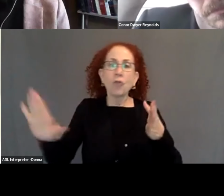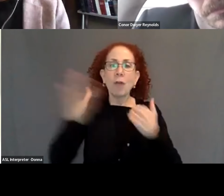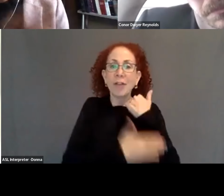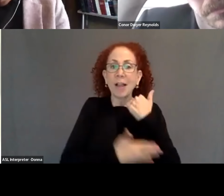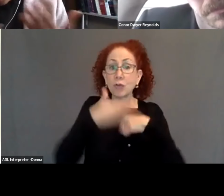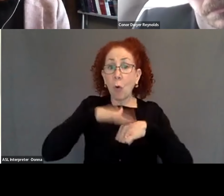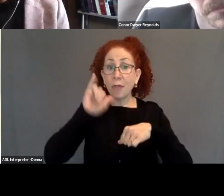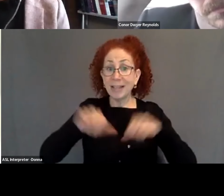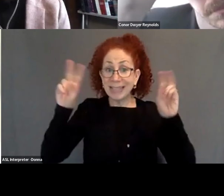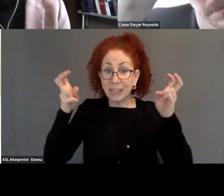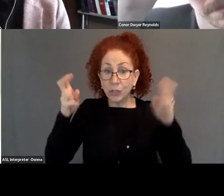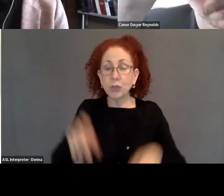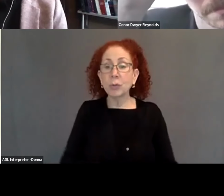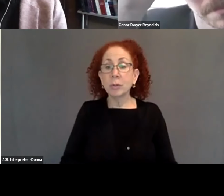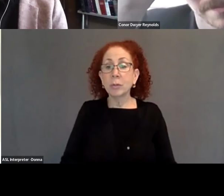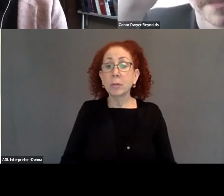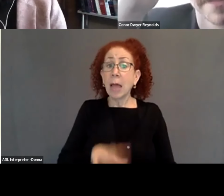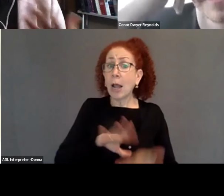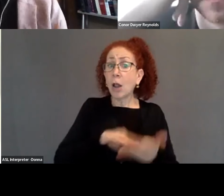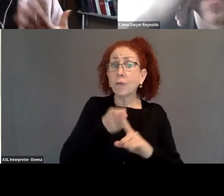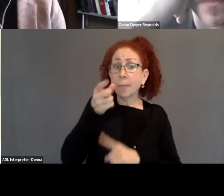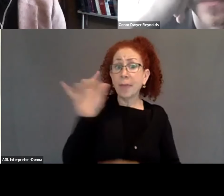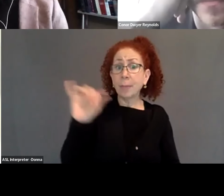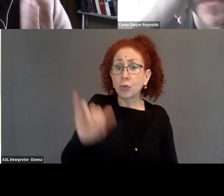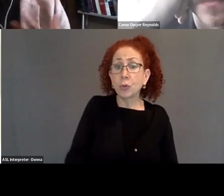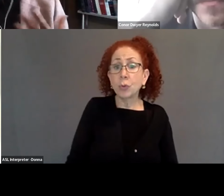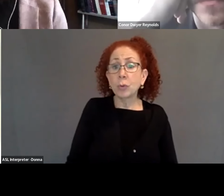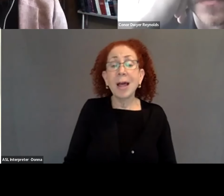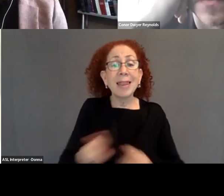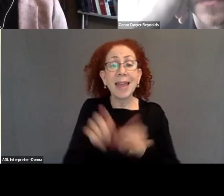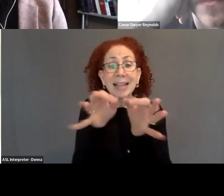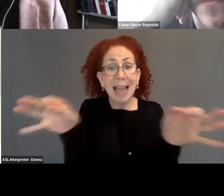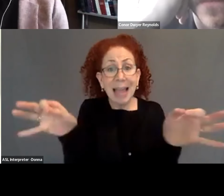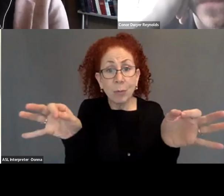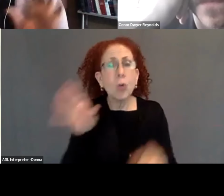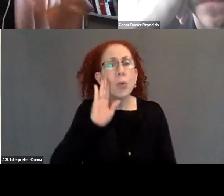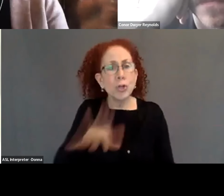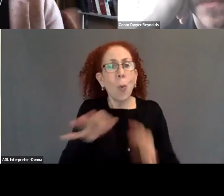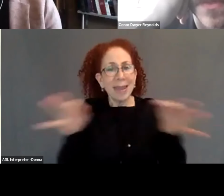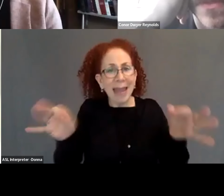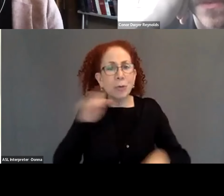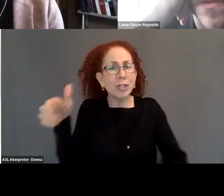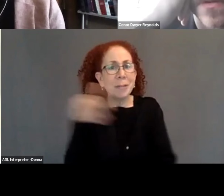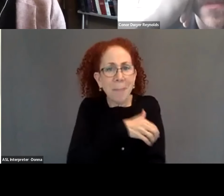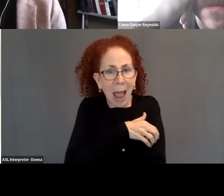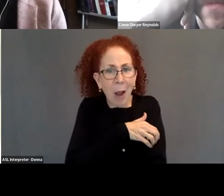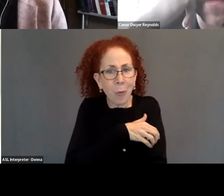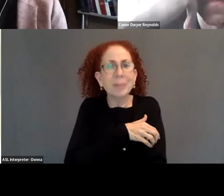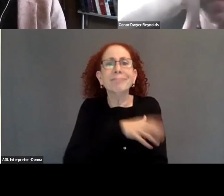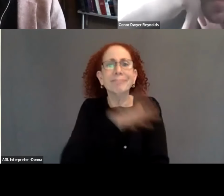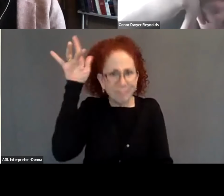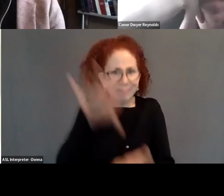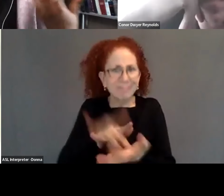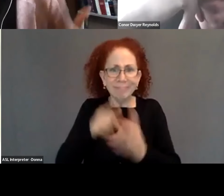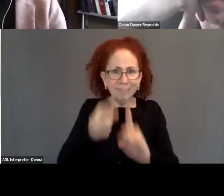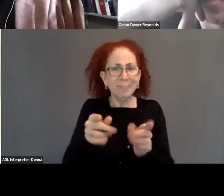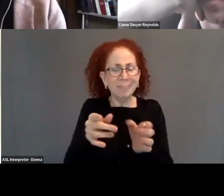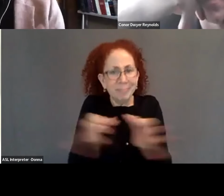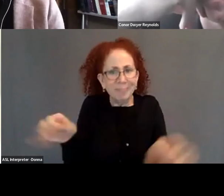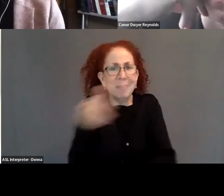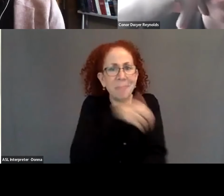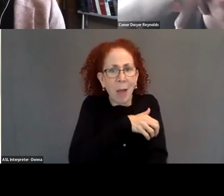course, in learning from them as well, even something like language, like we know language is power. It's not sort of tinkering at the edges. And so if